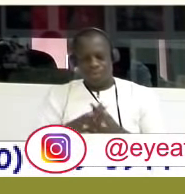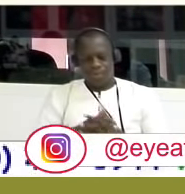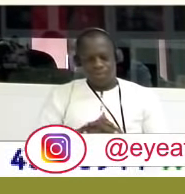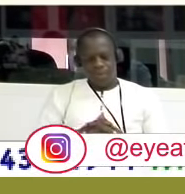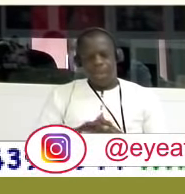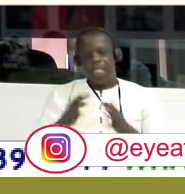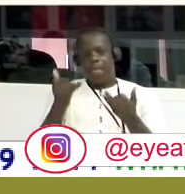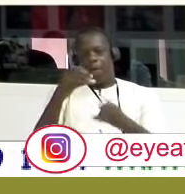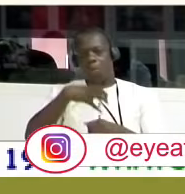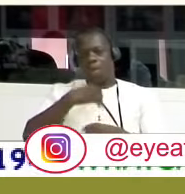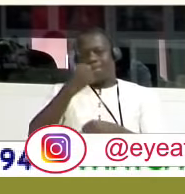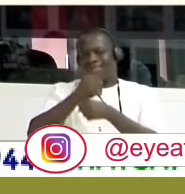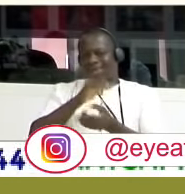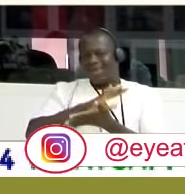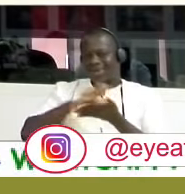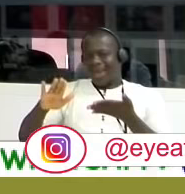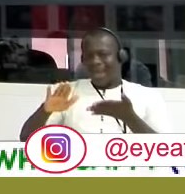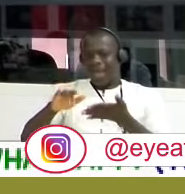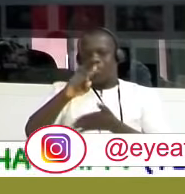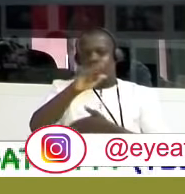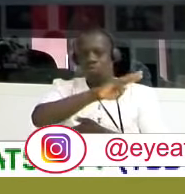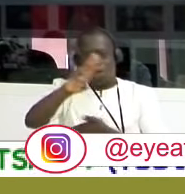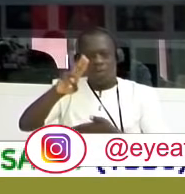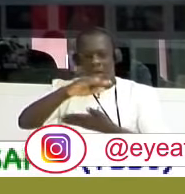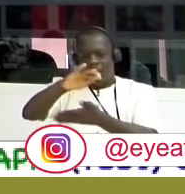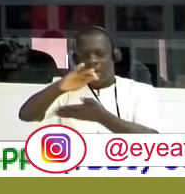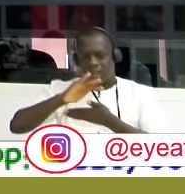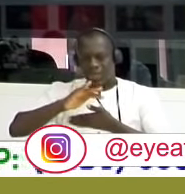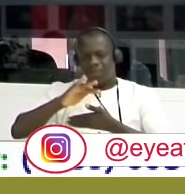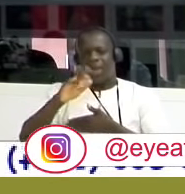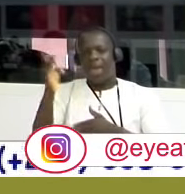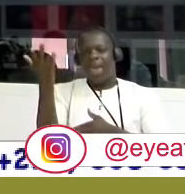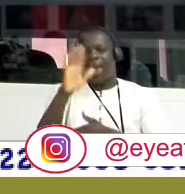of briefing about that particular